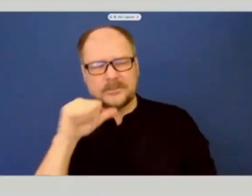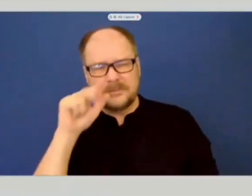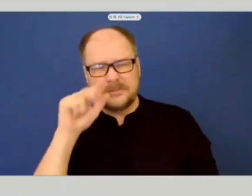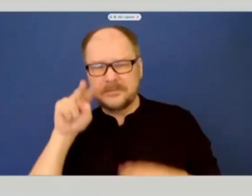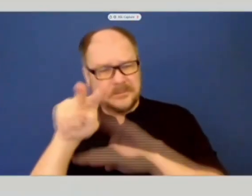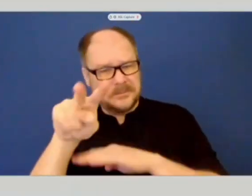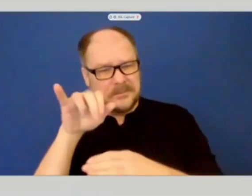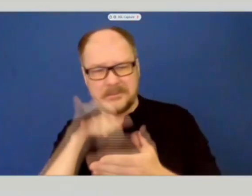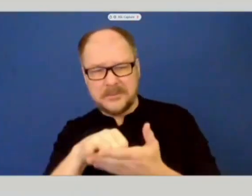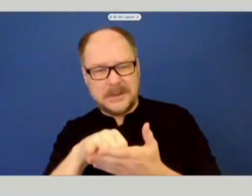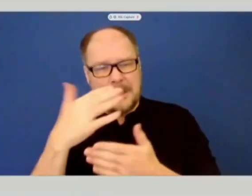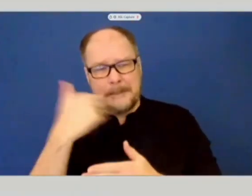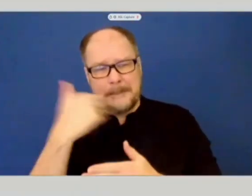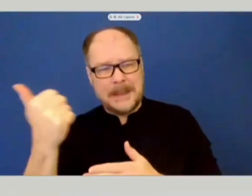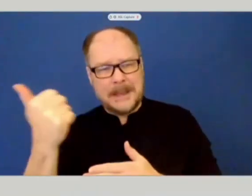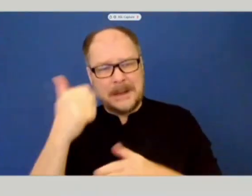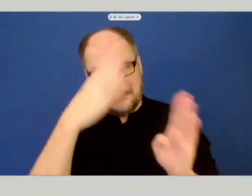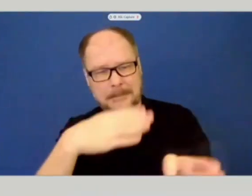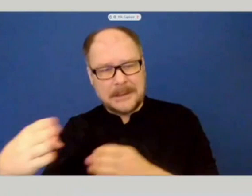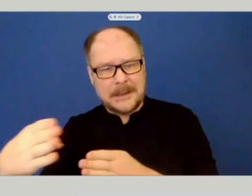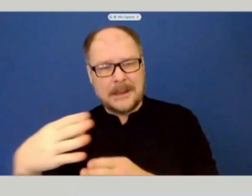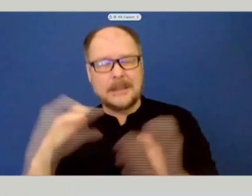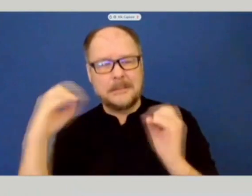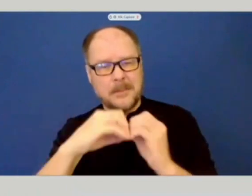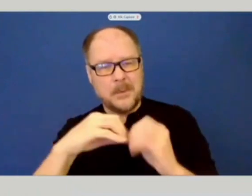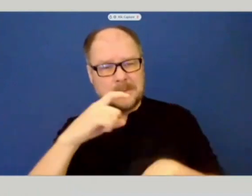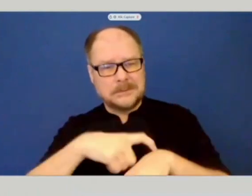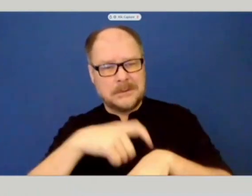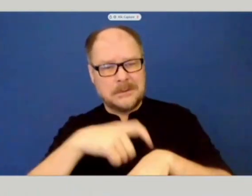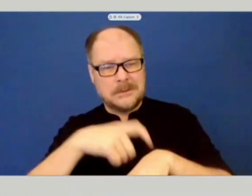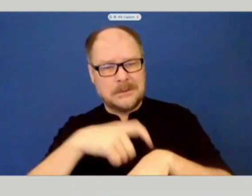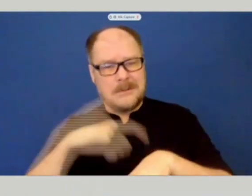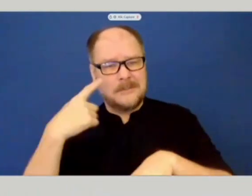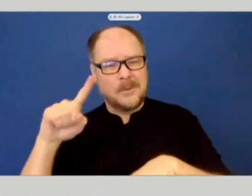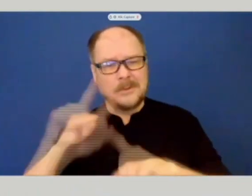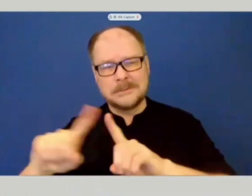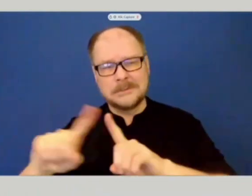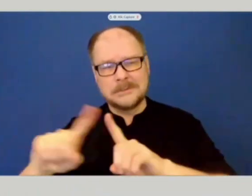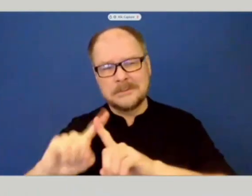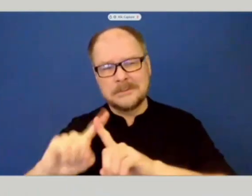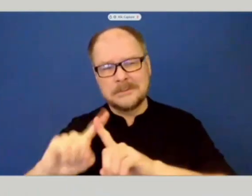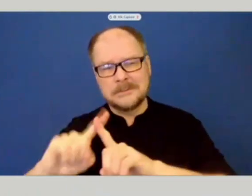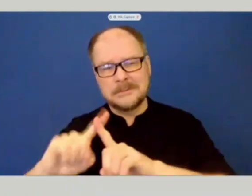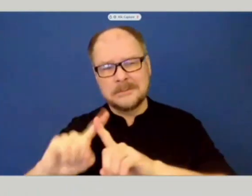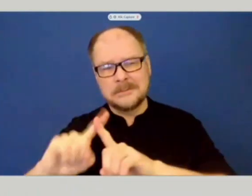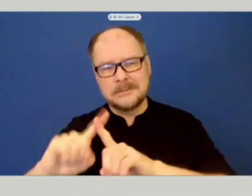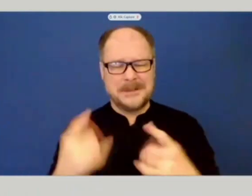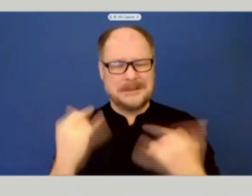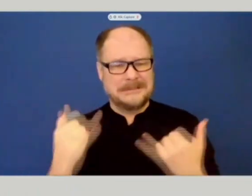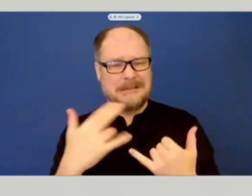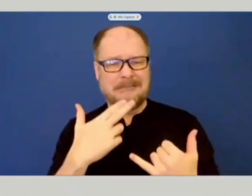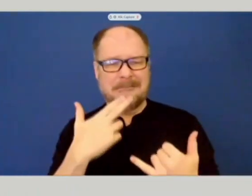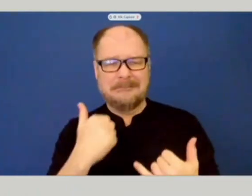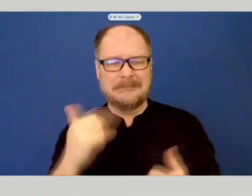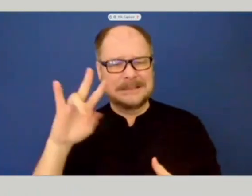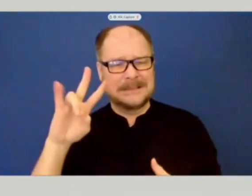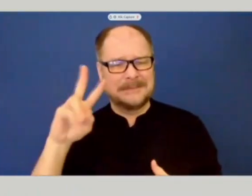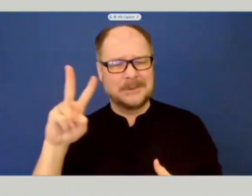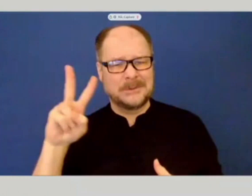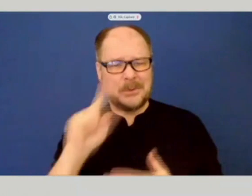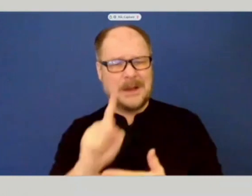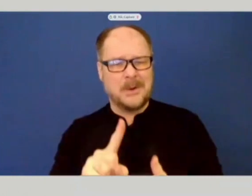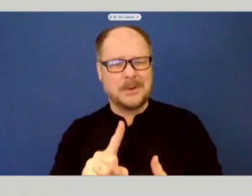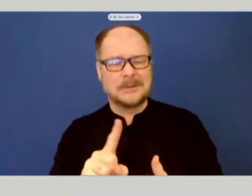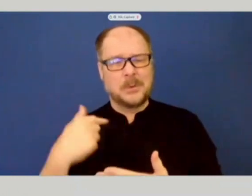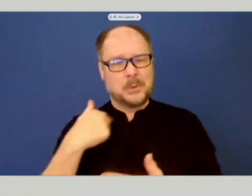response and give more time to these organizations, except for 72 hours? It just, from the outside in, it looks like a